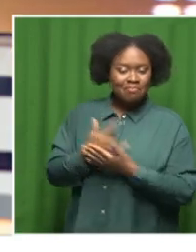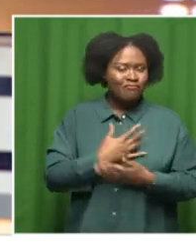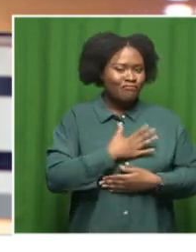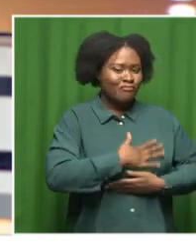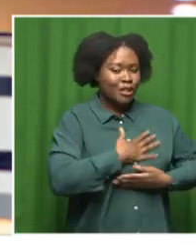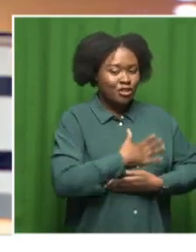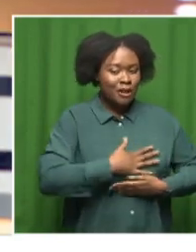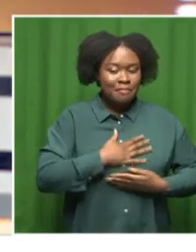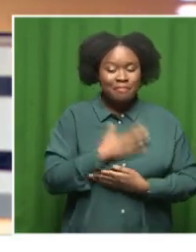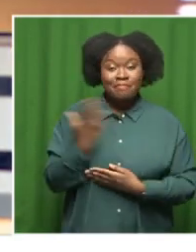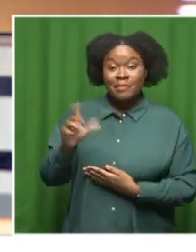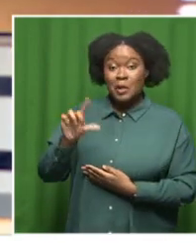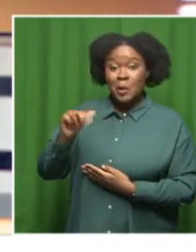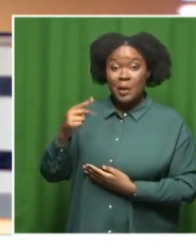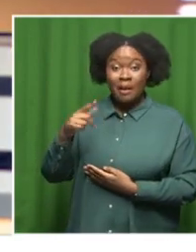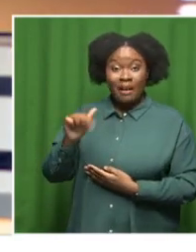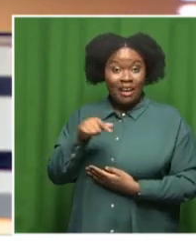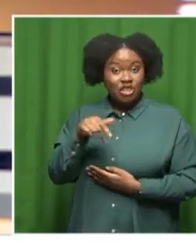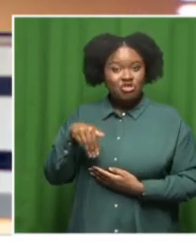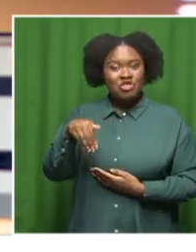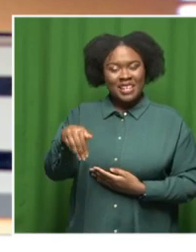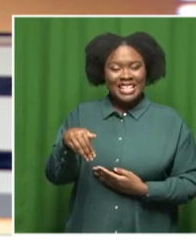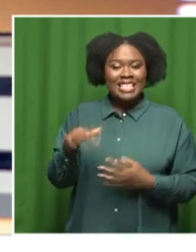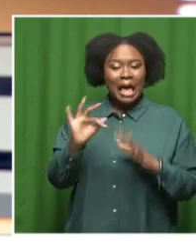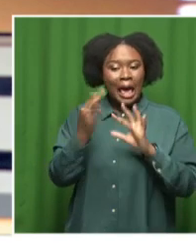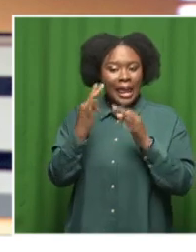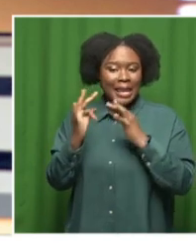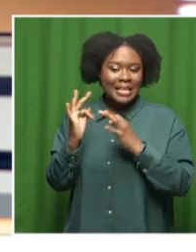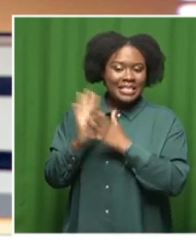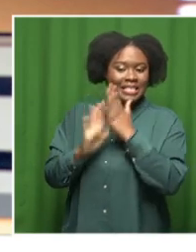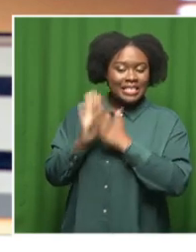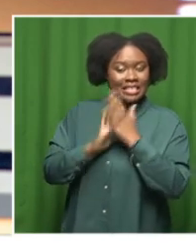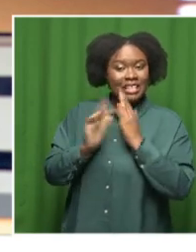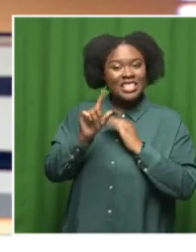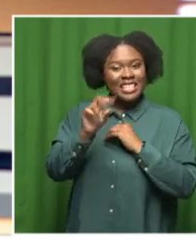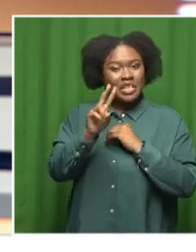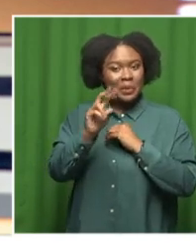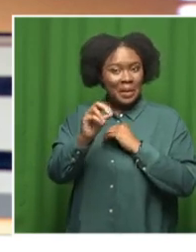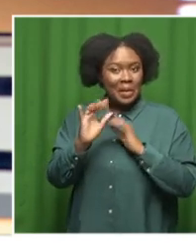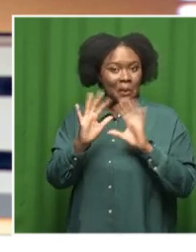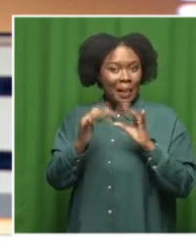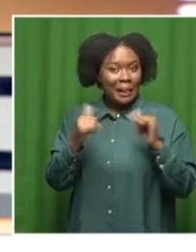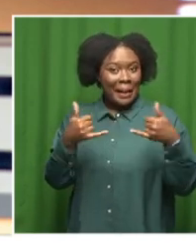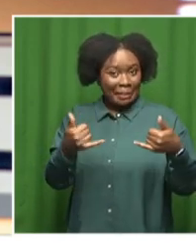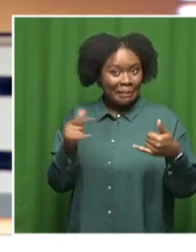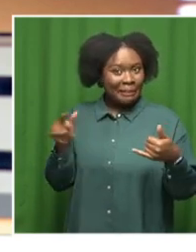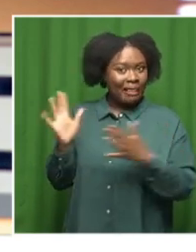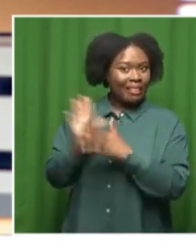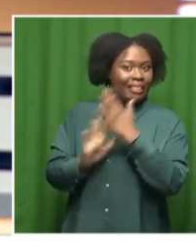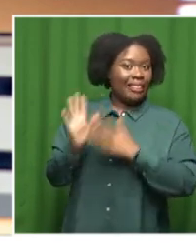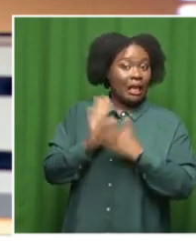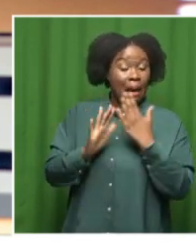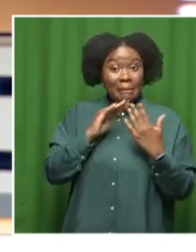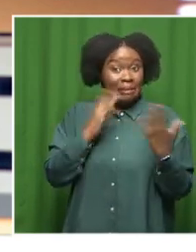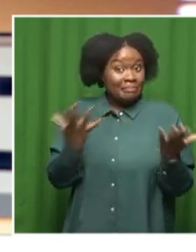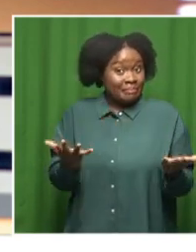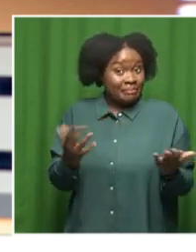Kupiso, their cricket analyst, talking all things the T20 Cricket World Cup. And we ask ourselves the questions, will the